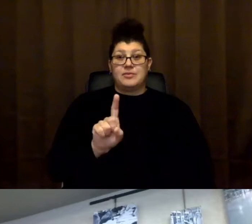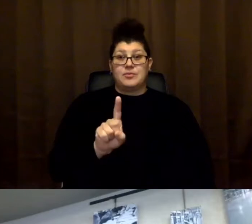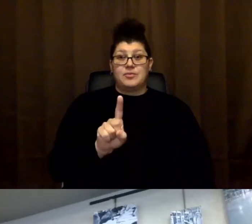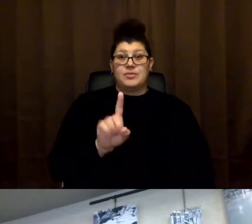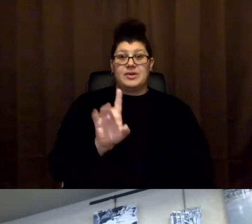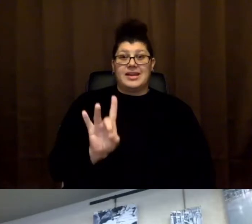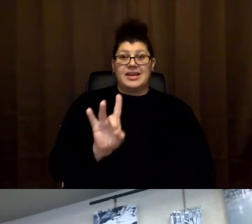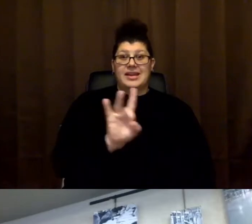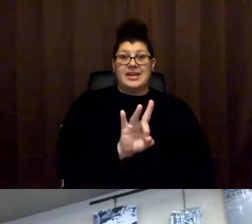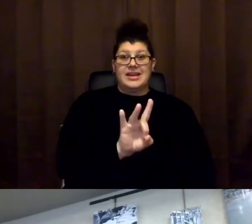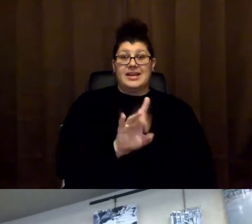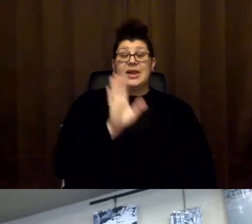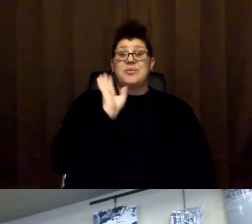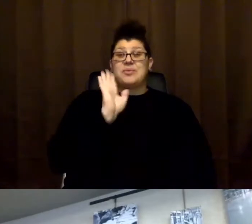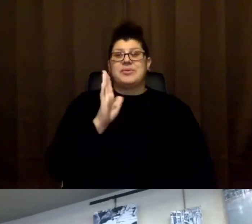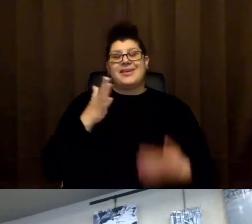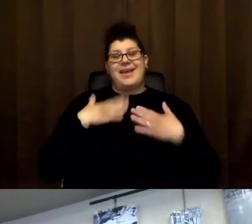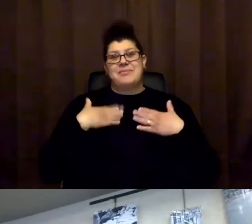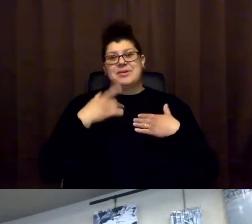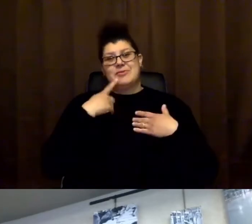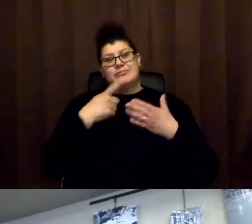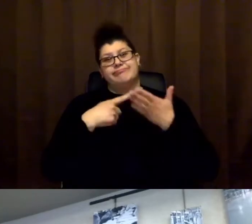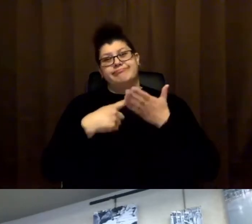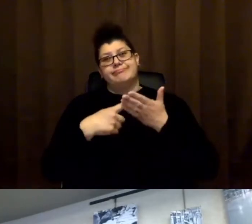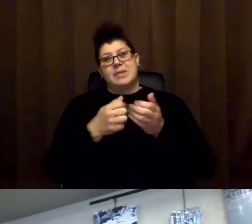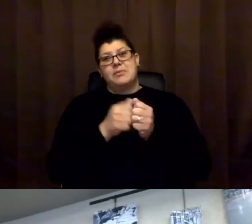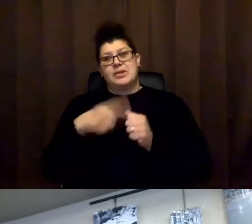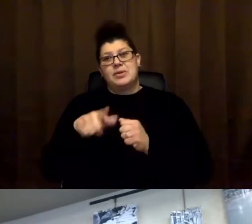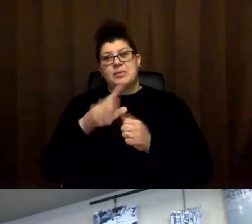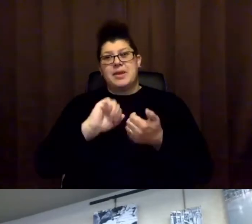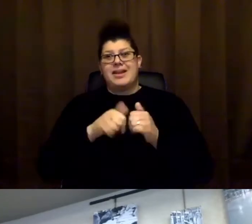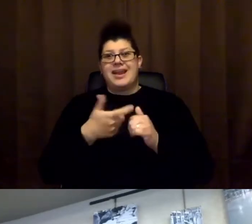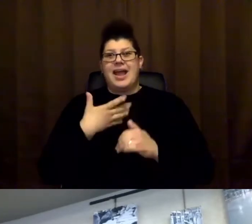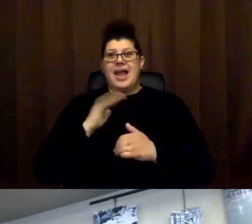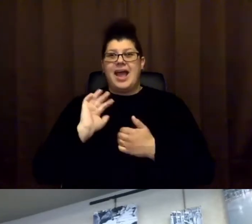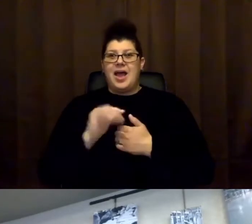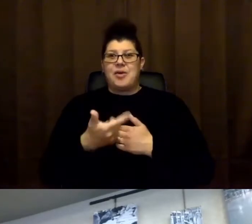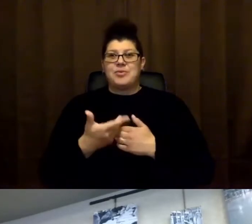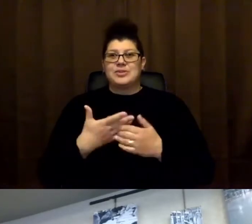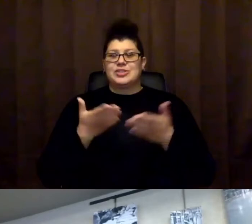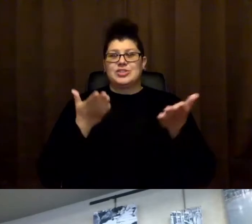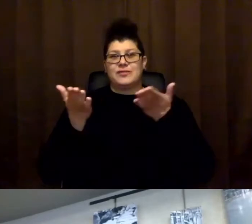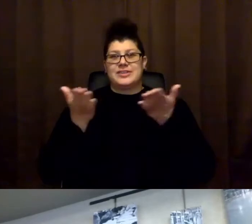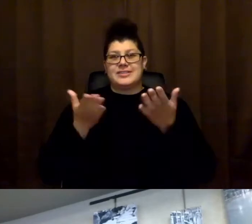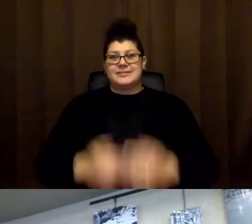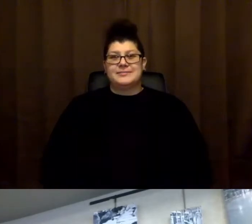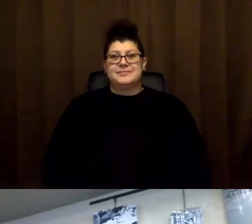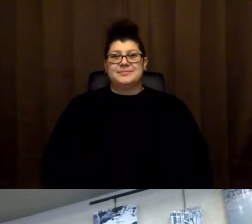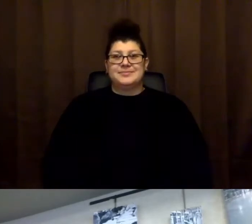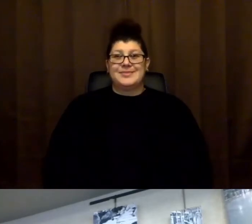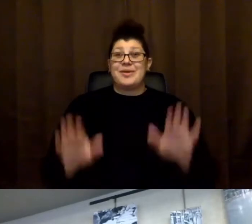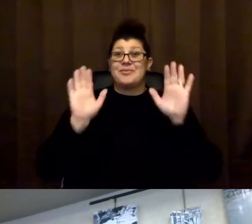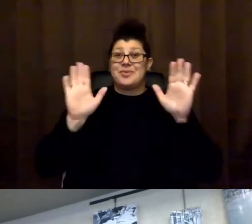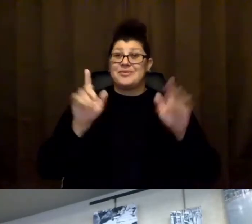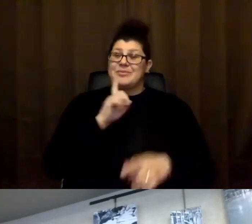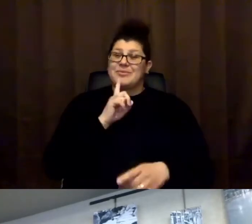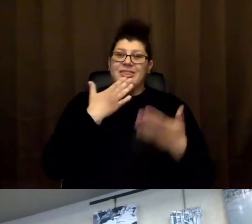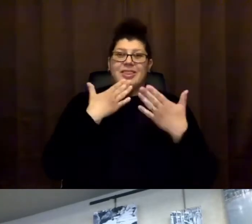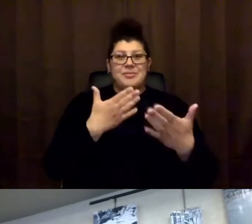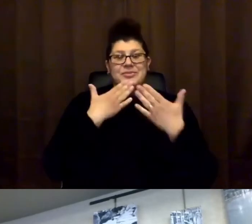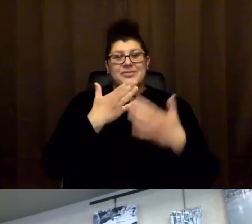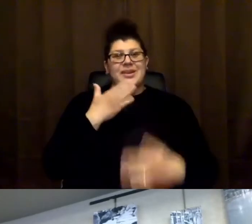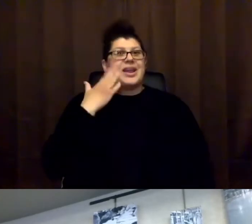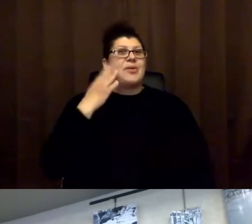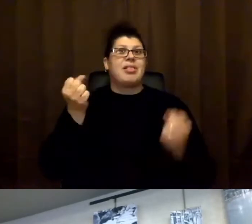217-384-8188. And we'd be happy to speak with you about any of our special services. Wonderful. We really appreciate it, and I know a lot of folks